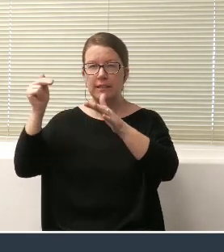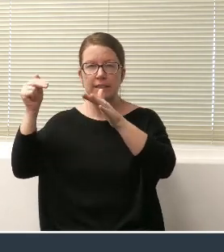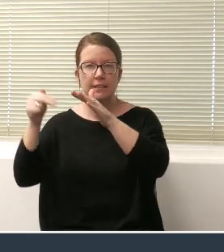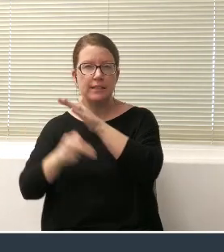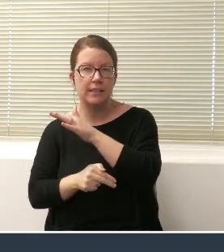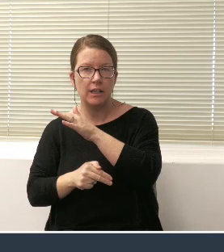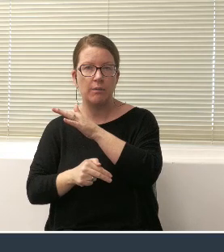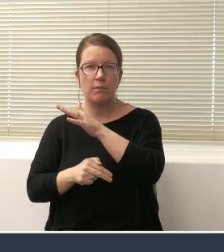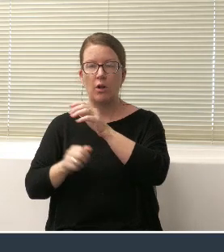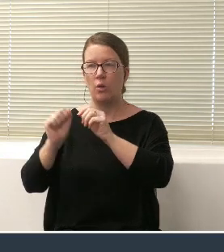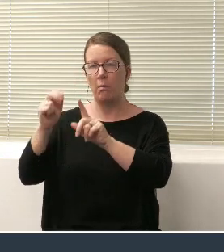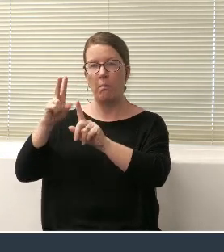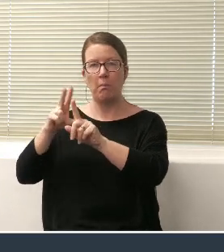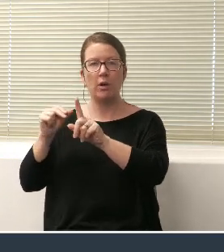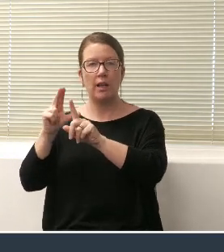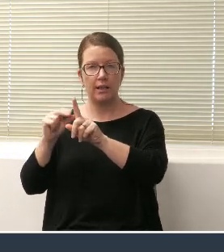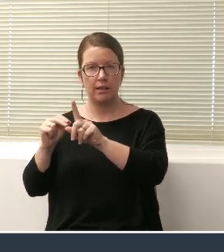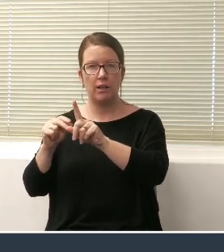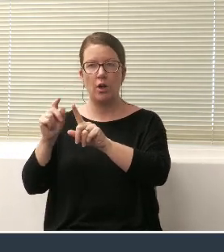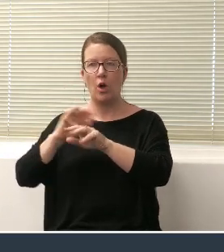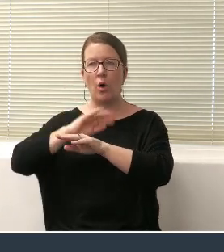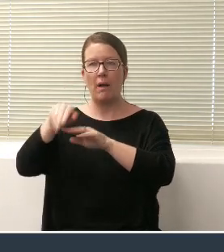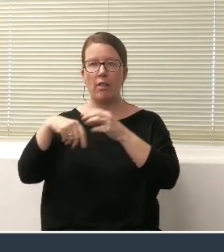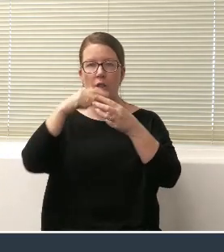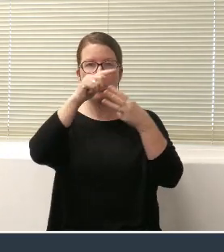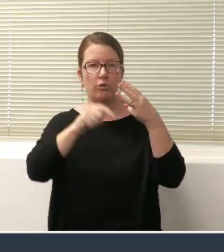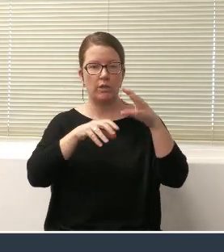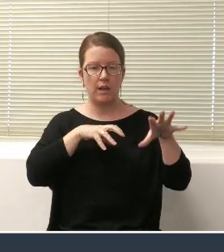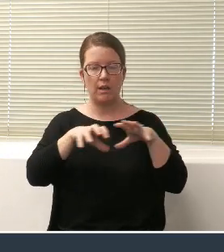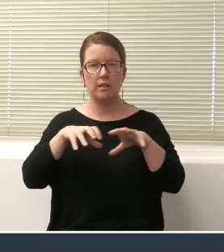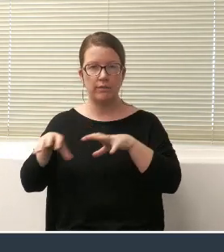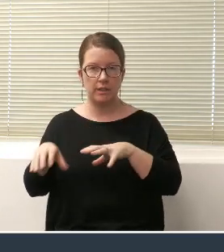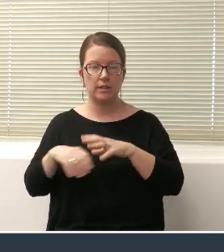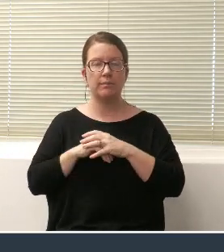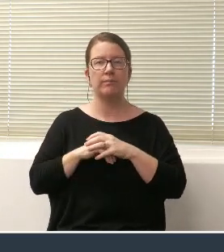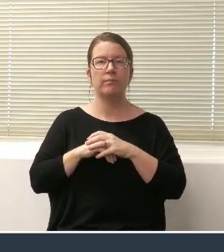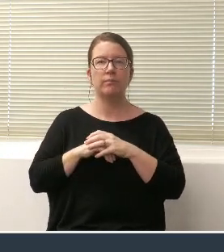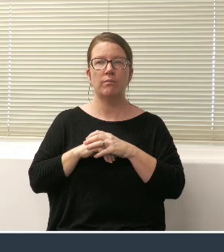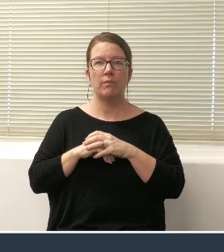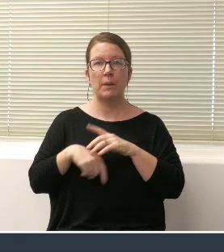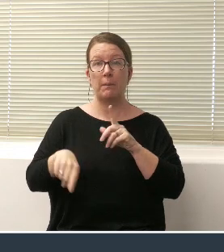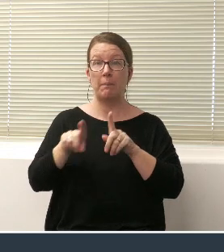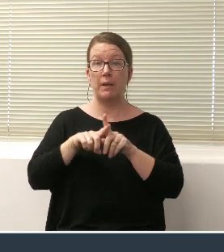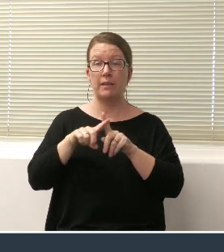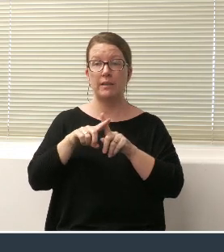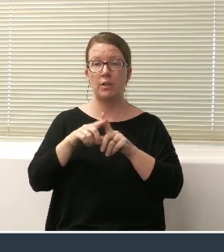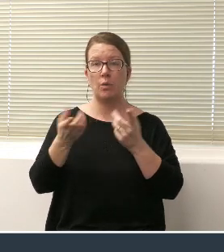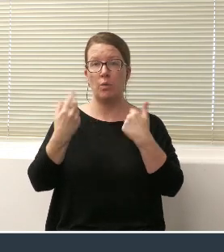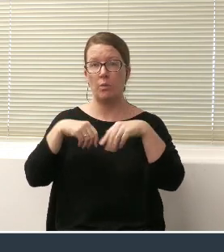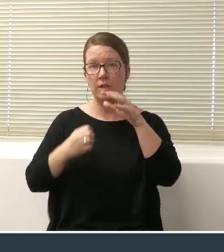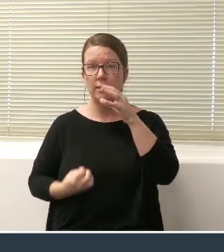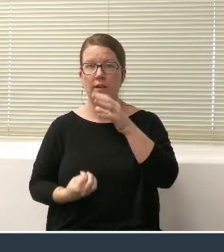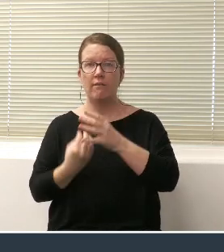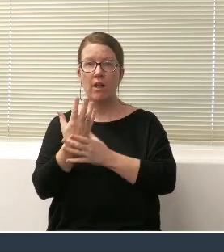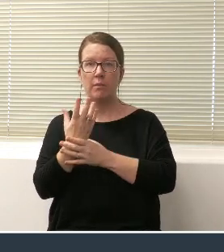commercial modelling across these activities. In tandem with this commercial modelling, we have been